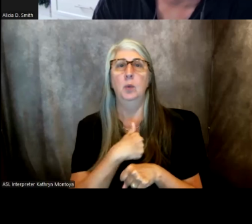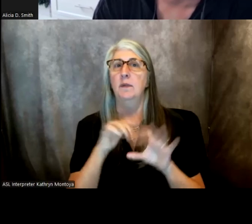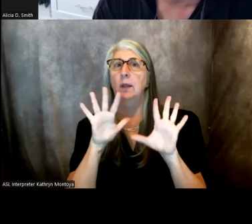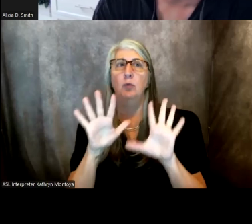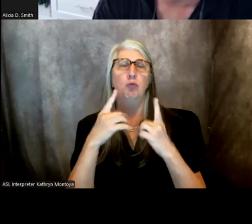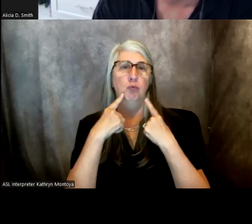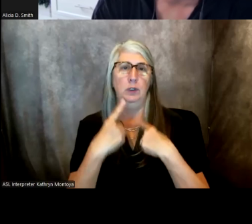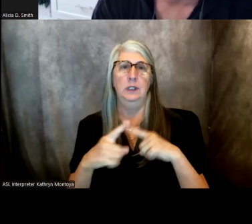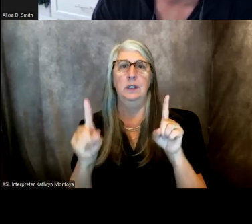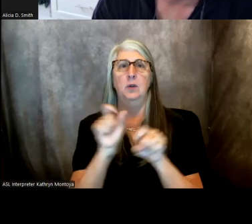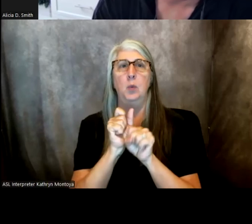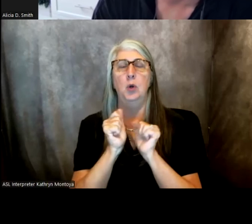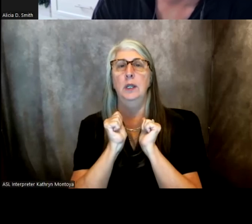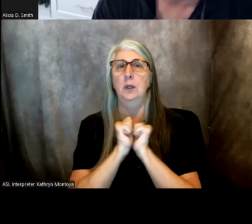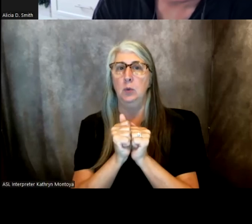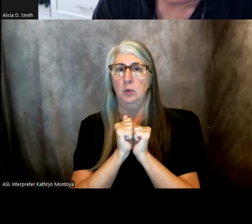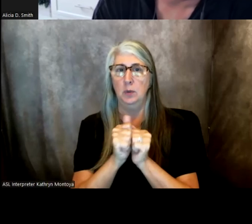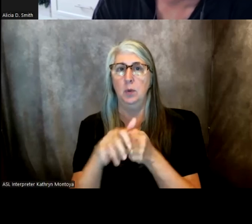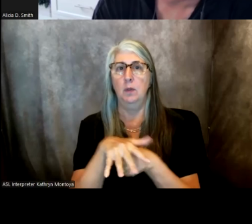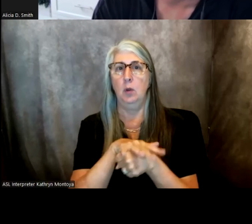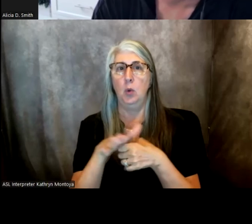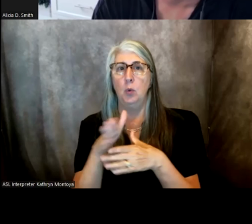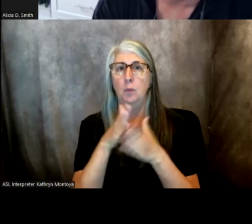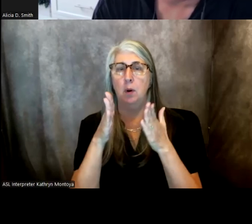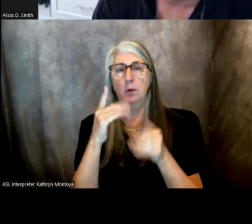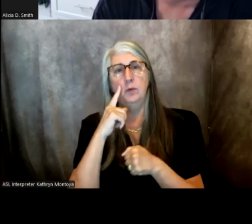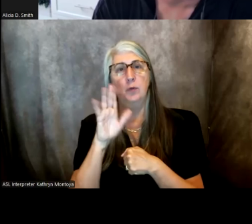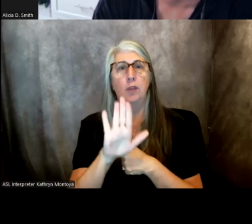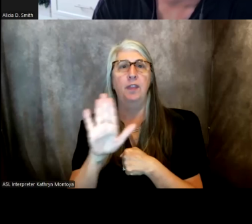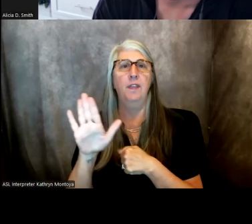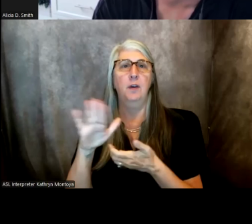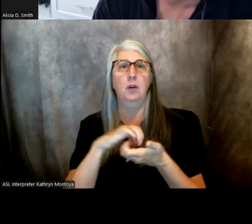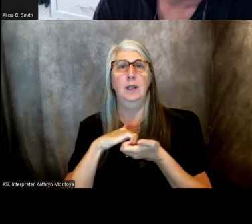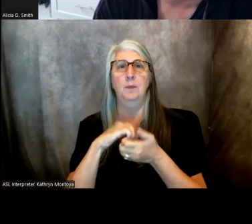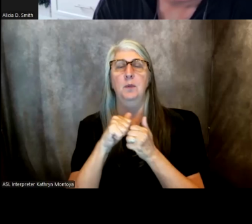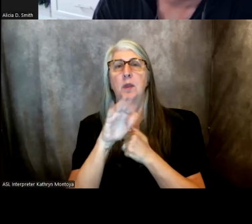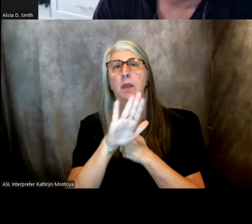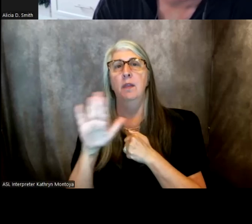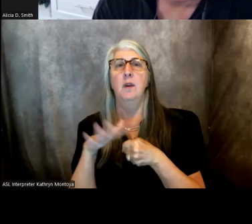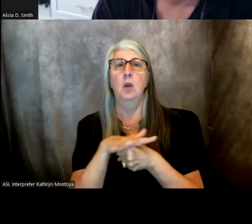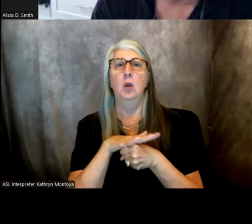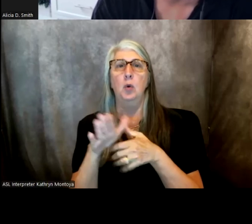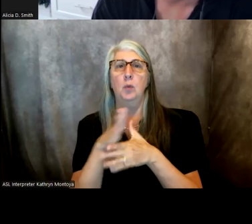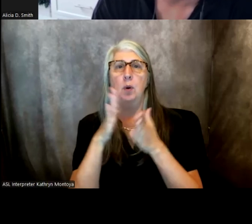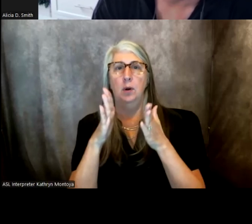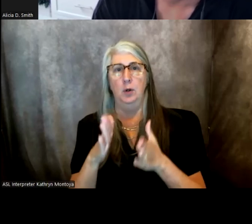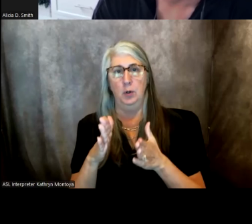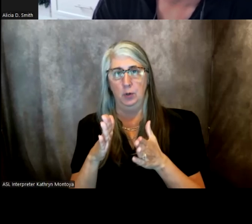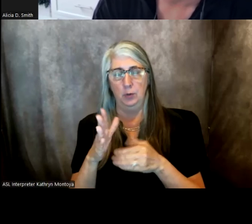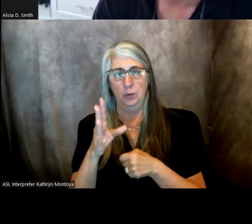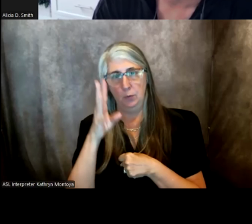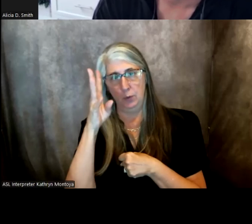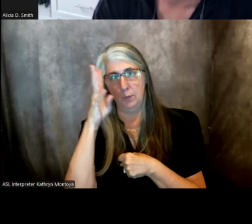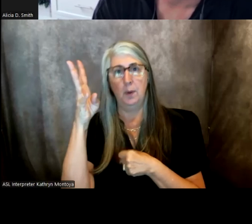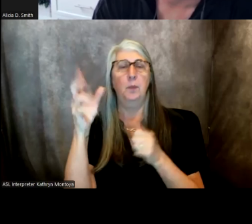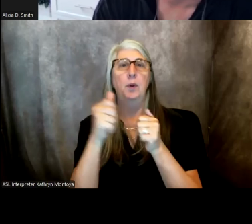in working closely with local partners for their collaborating with their local partners to come up with a visible